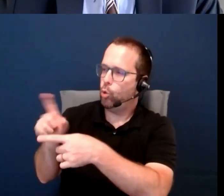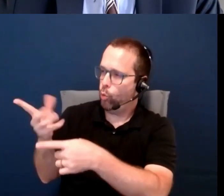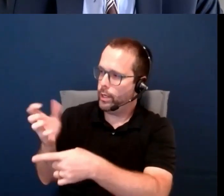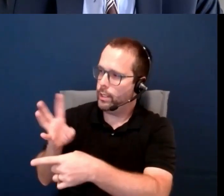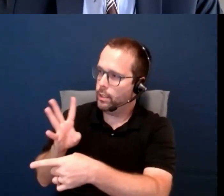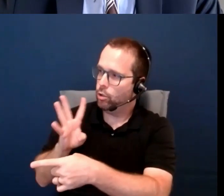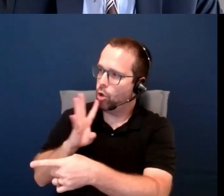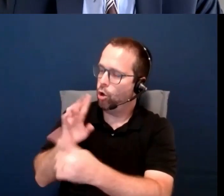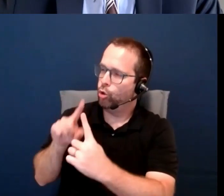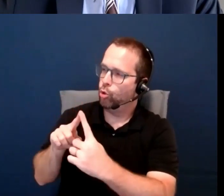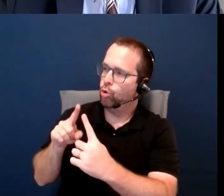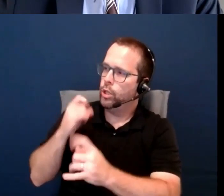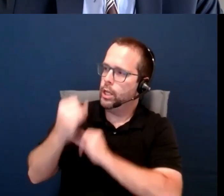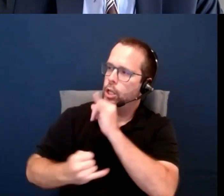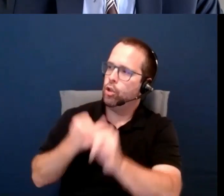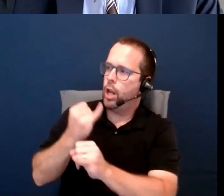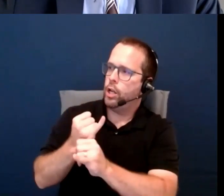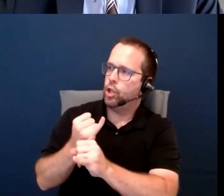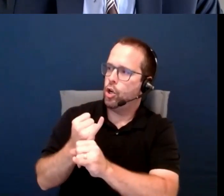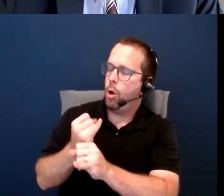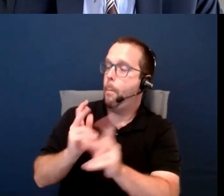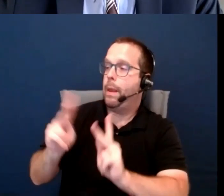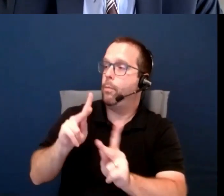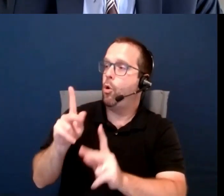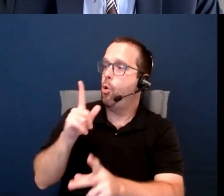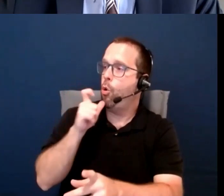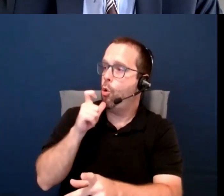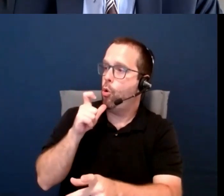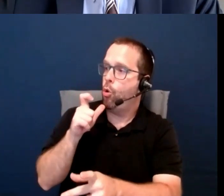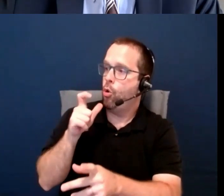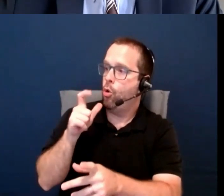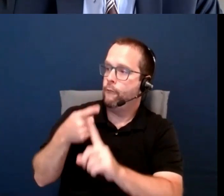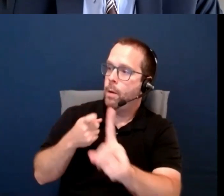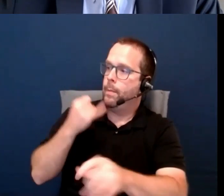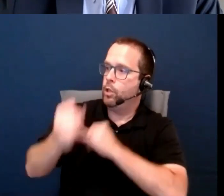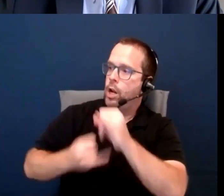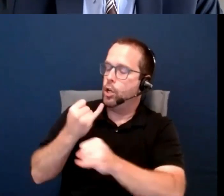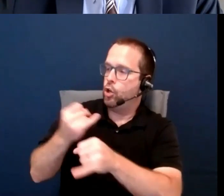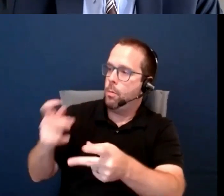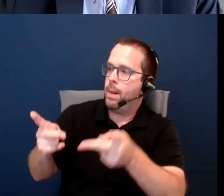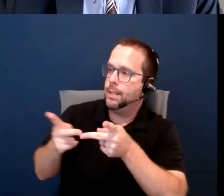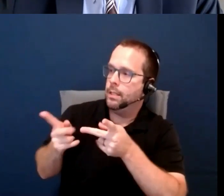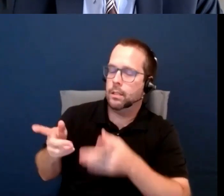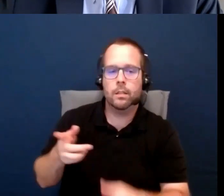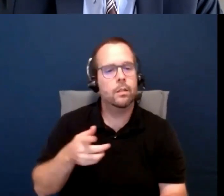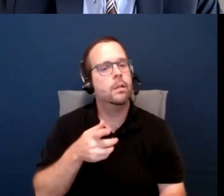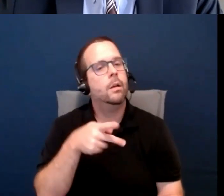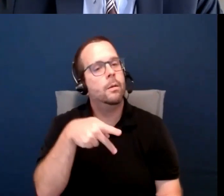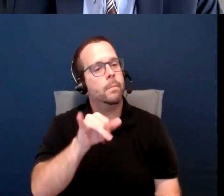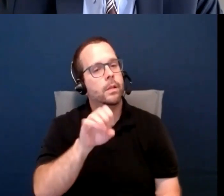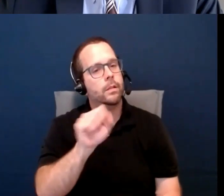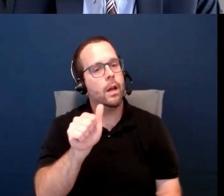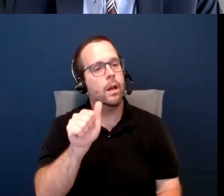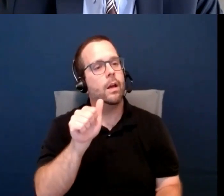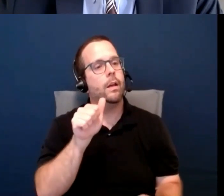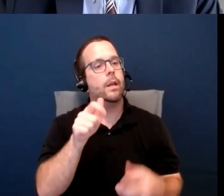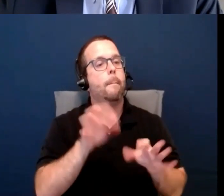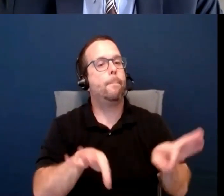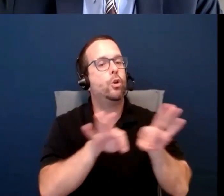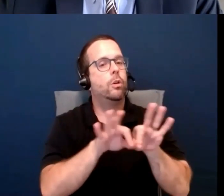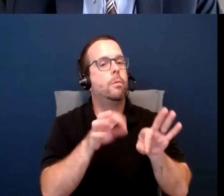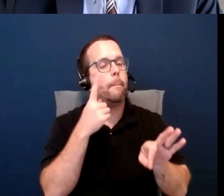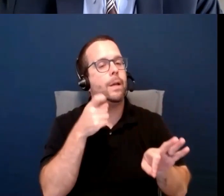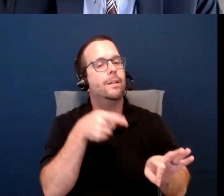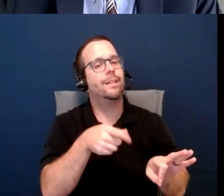that, for example, PISA and TIMSS would be really important ones, because they're large-scale